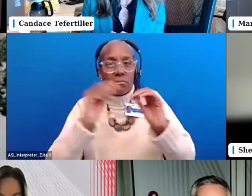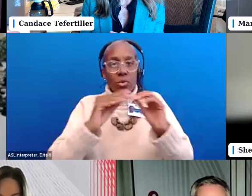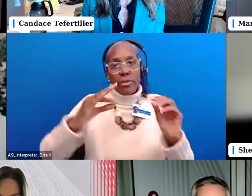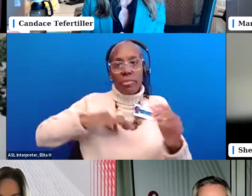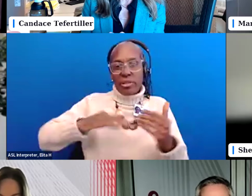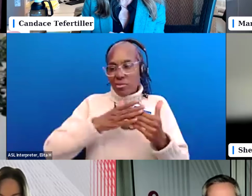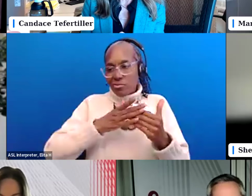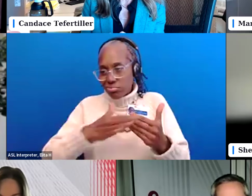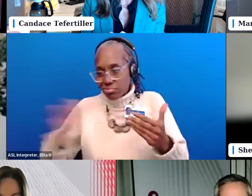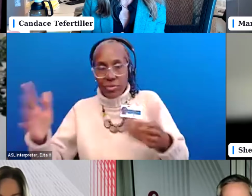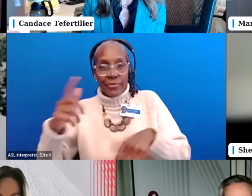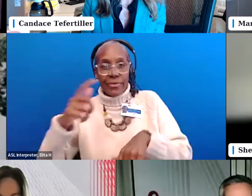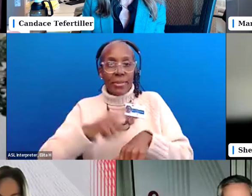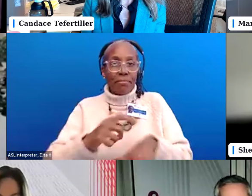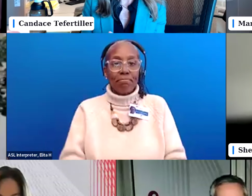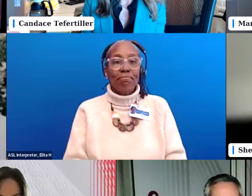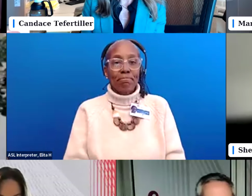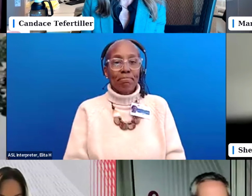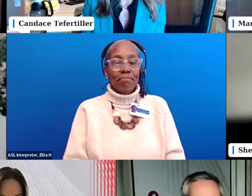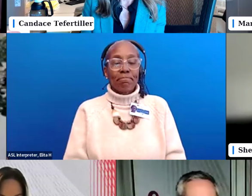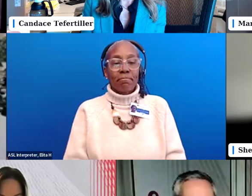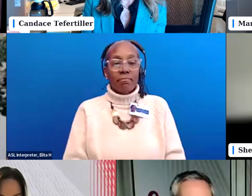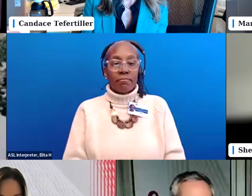over a longer period of time.